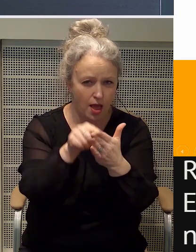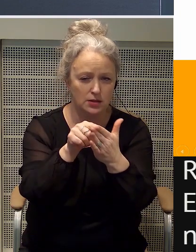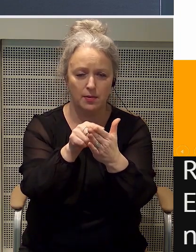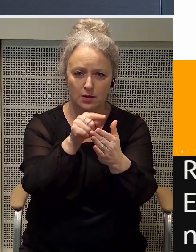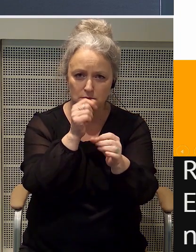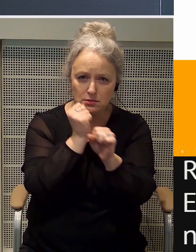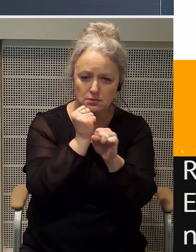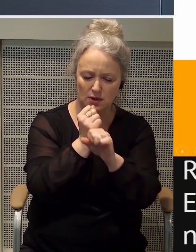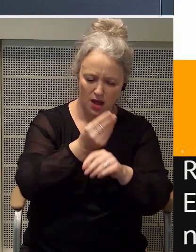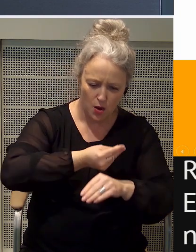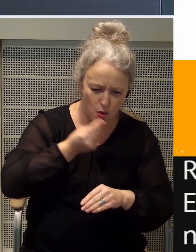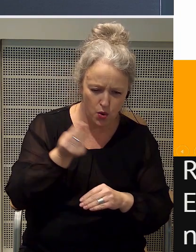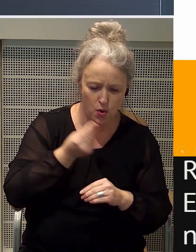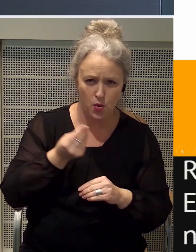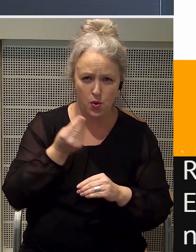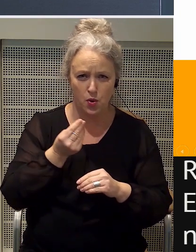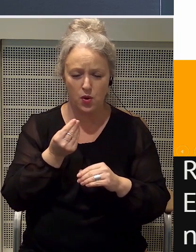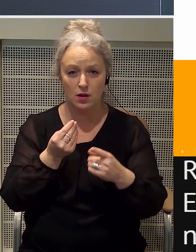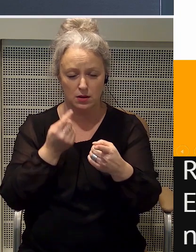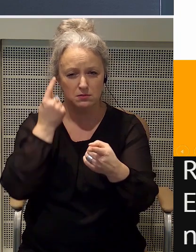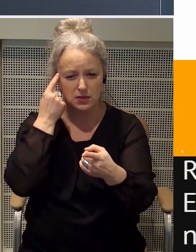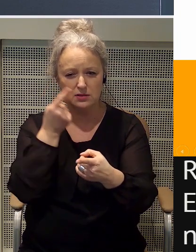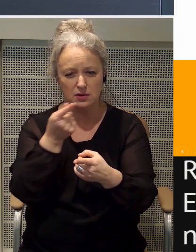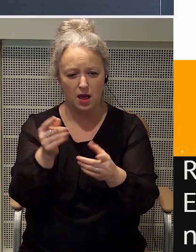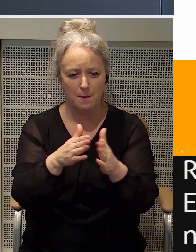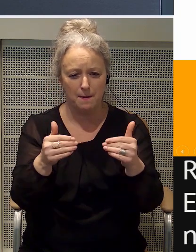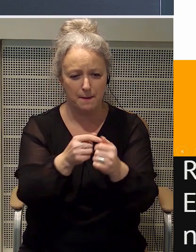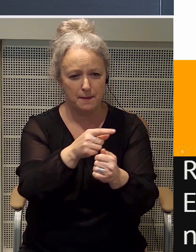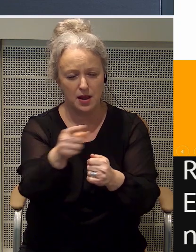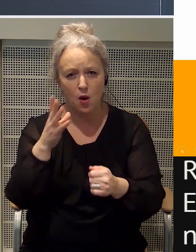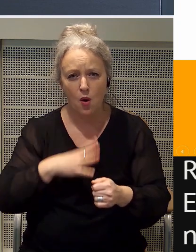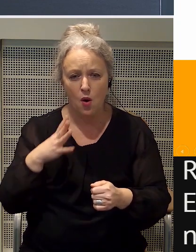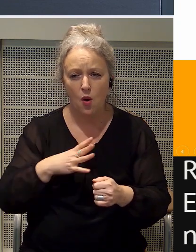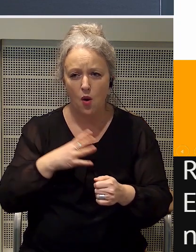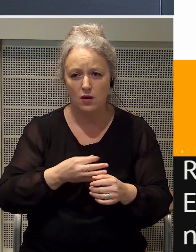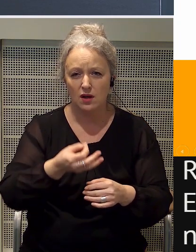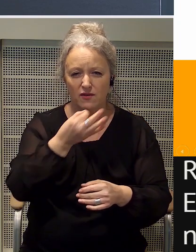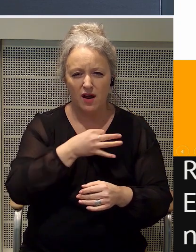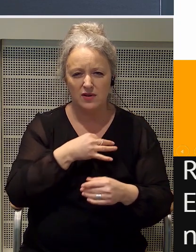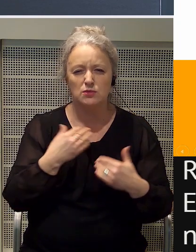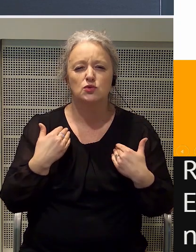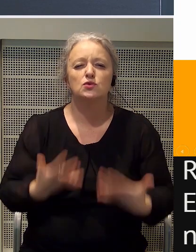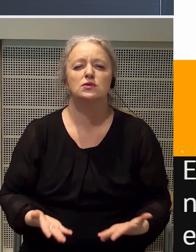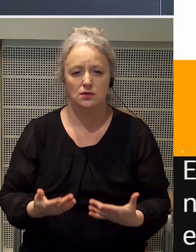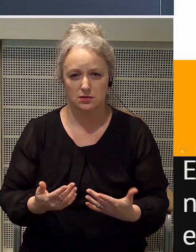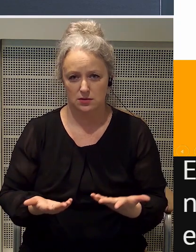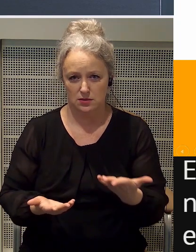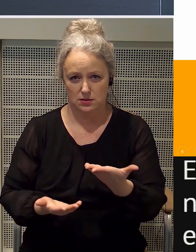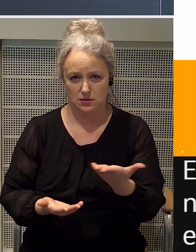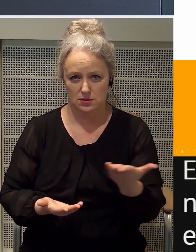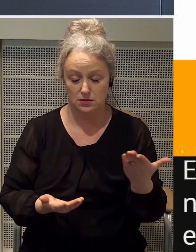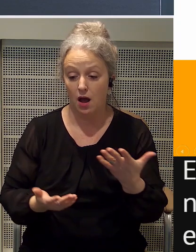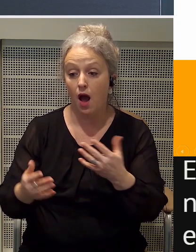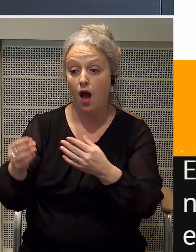many families have been going on keeping that in mind, thinking about maybe